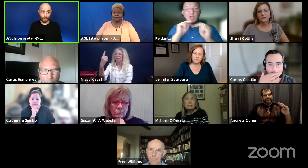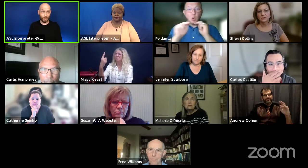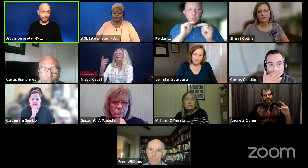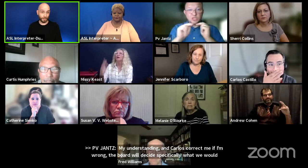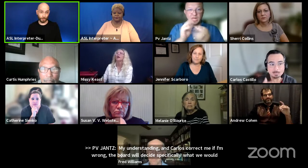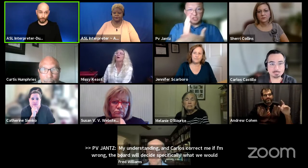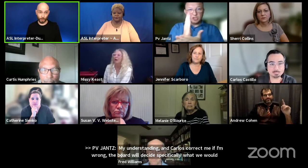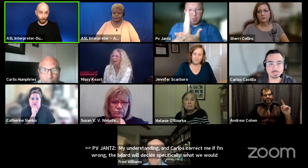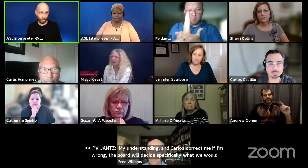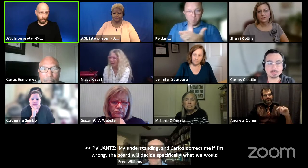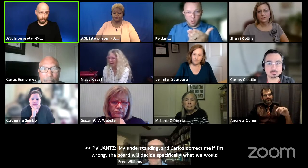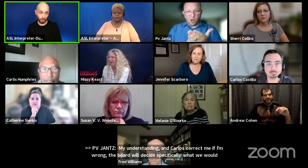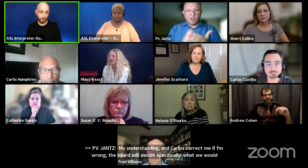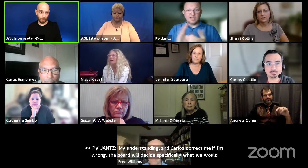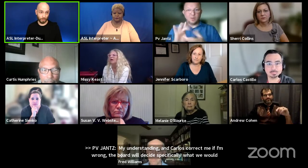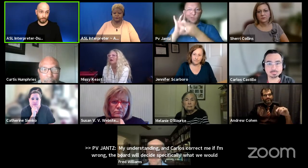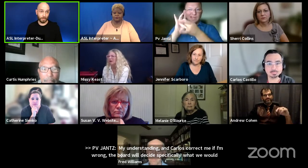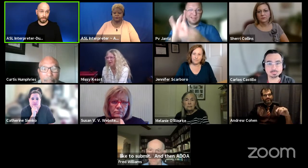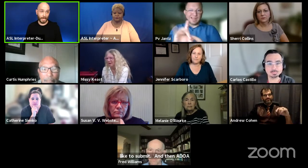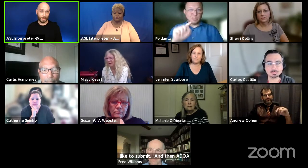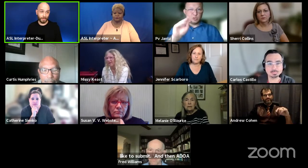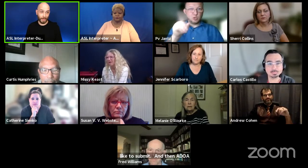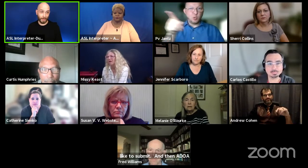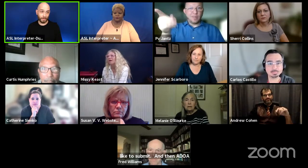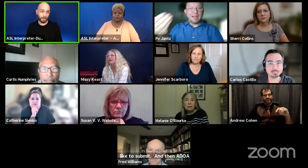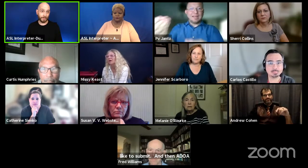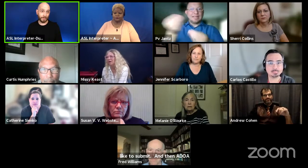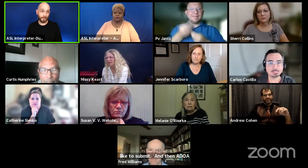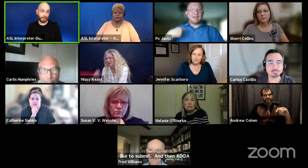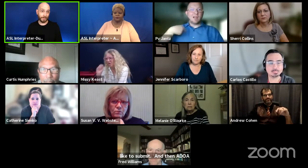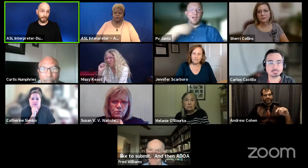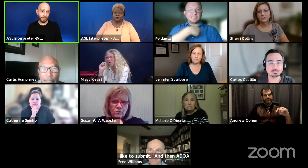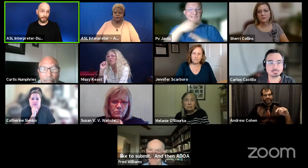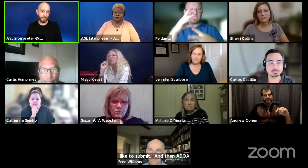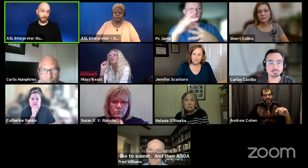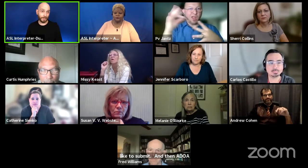at us with a yes or a no. And then